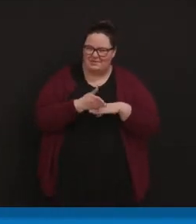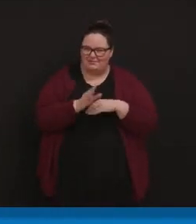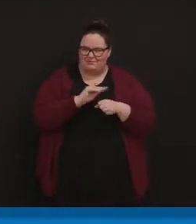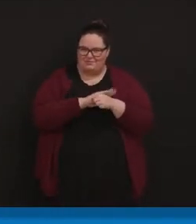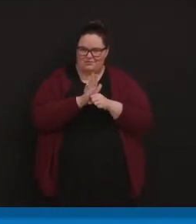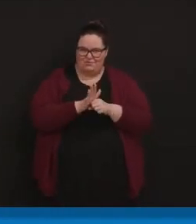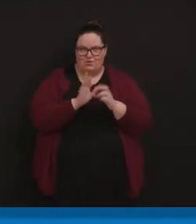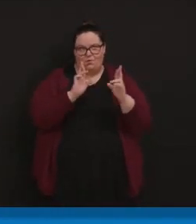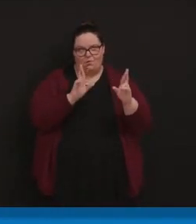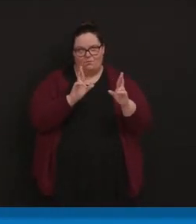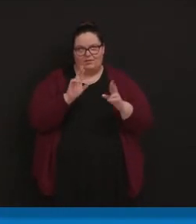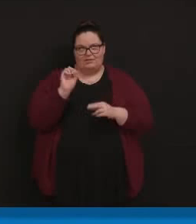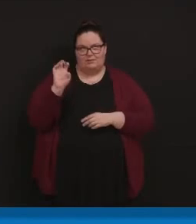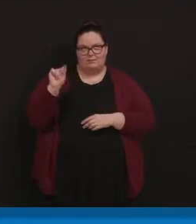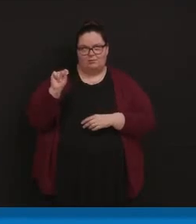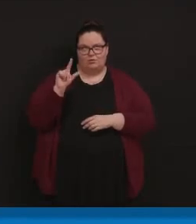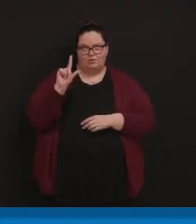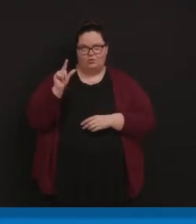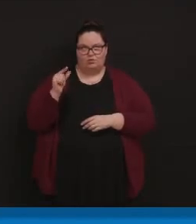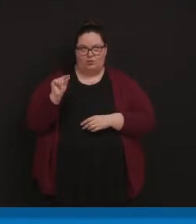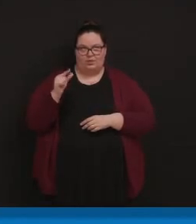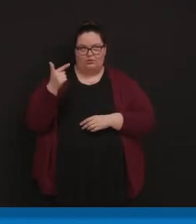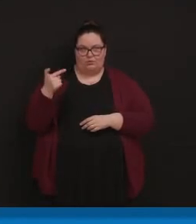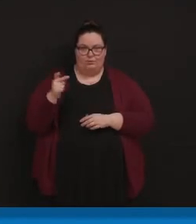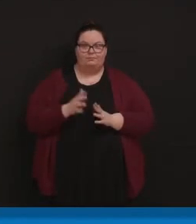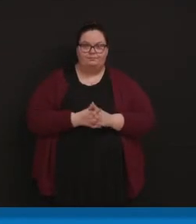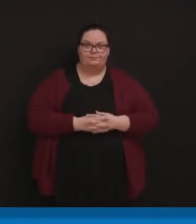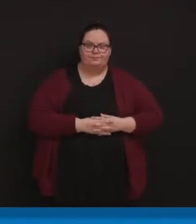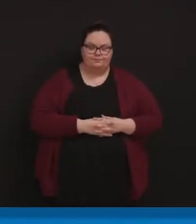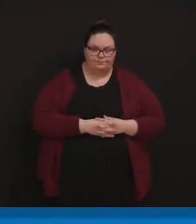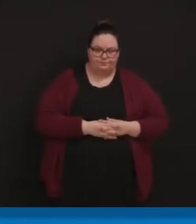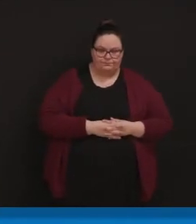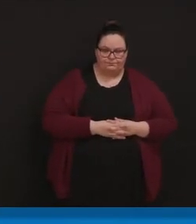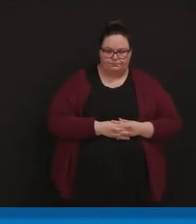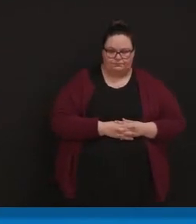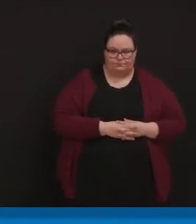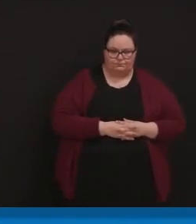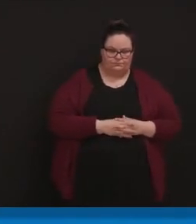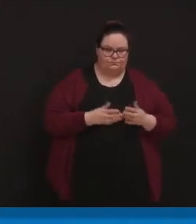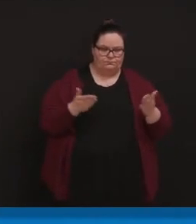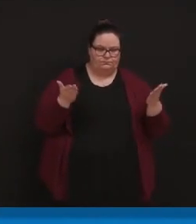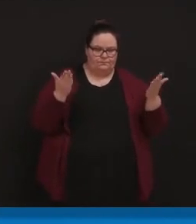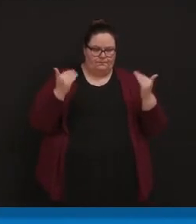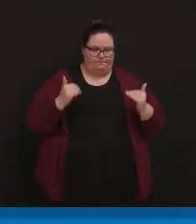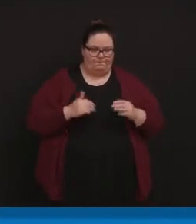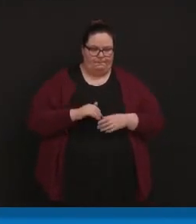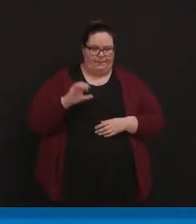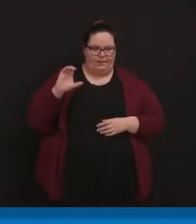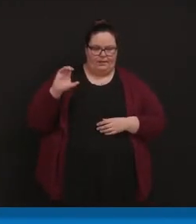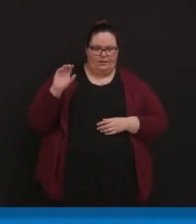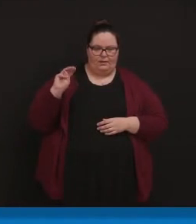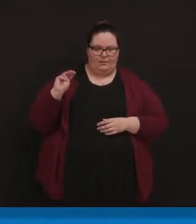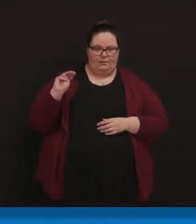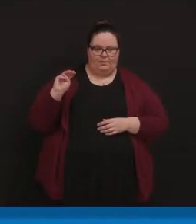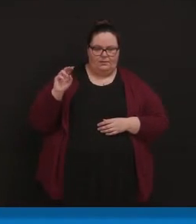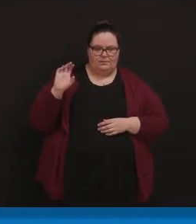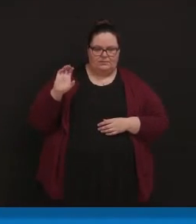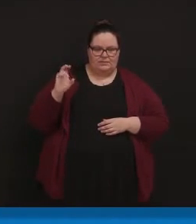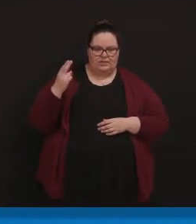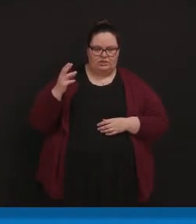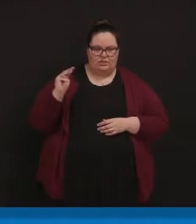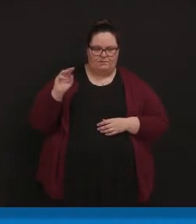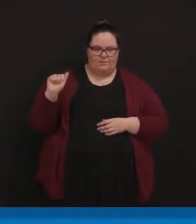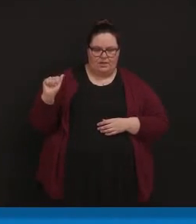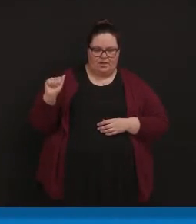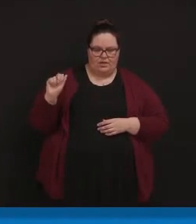hopefully for September 2021. Merci. Meg Cunningham, CHMA News.